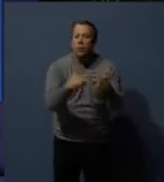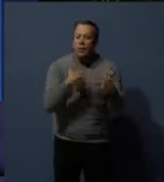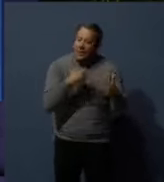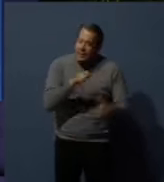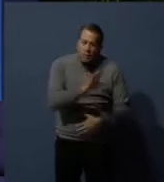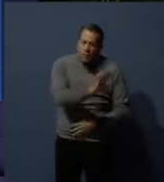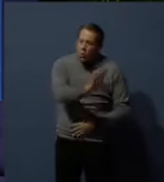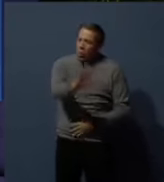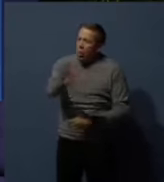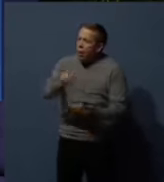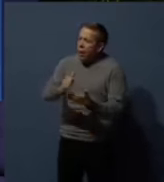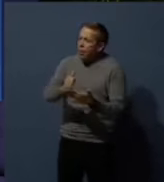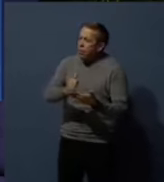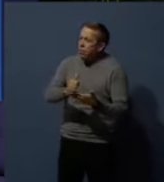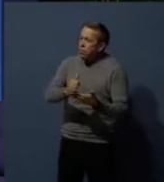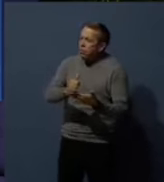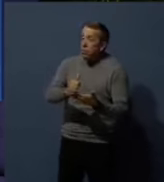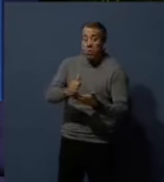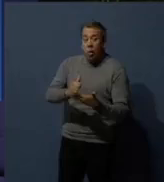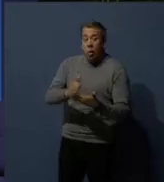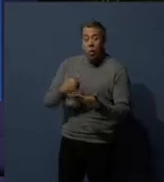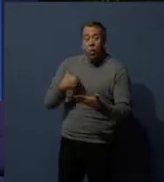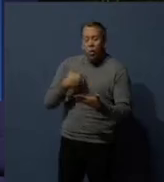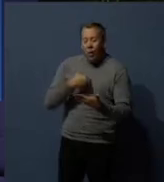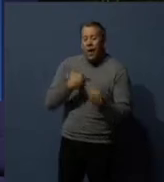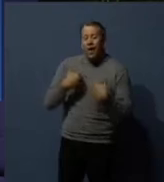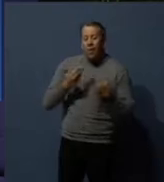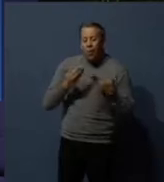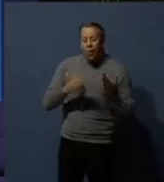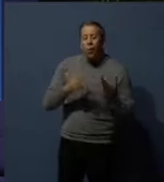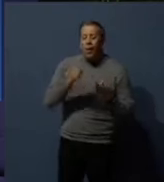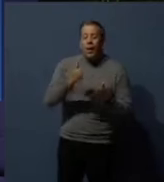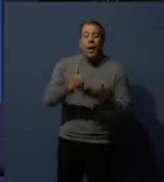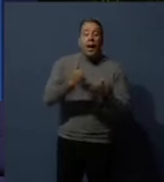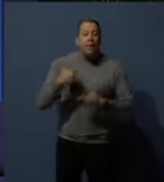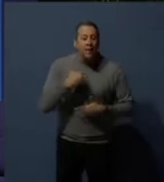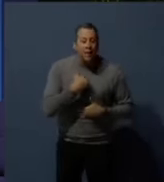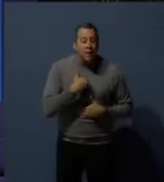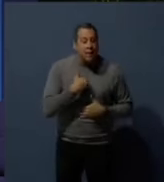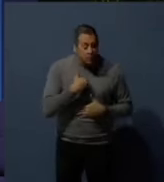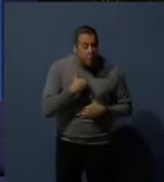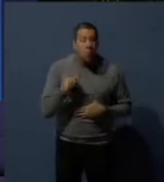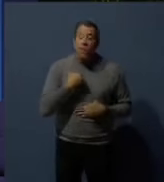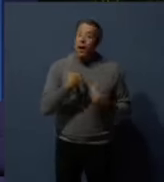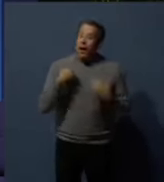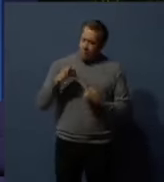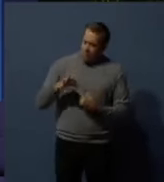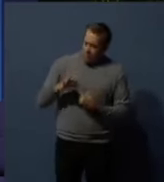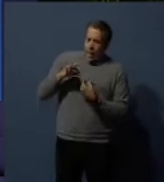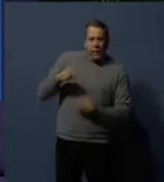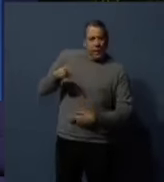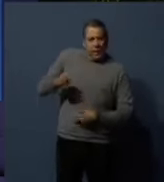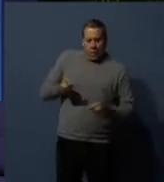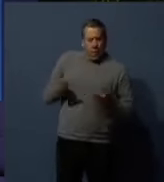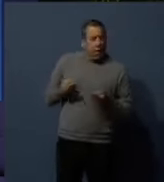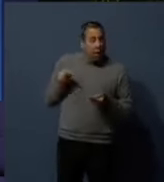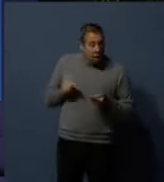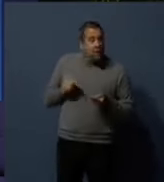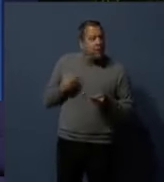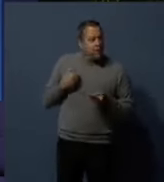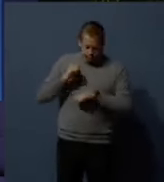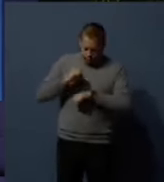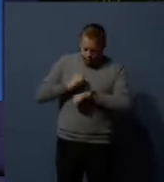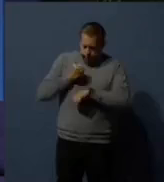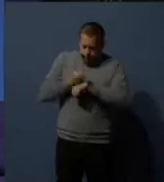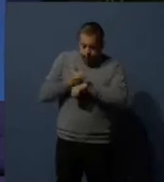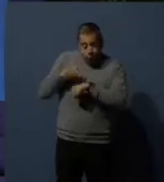help. And guess what? We have a way that you can help. You see, we have a special needs ministry here that is designed to